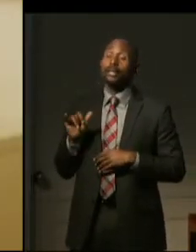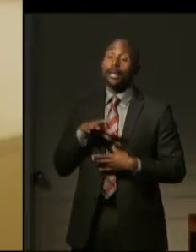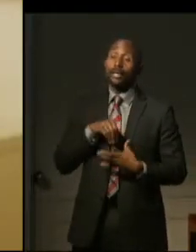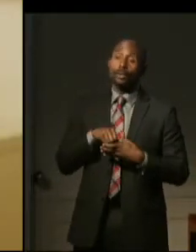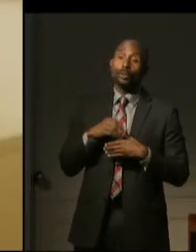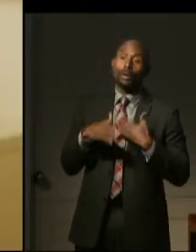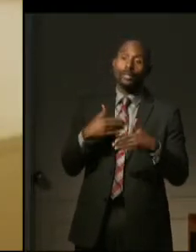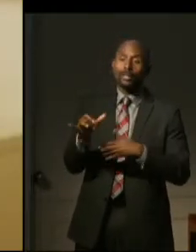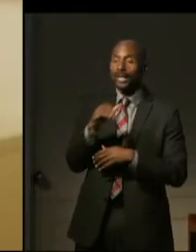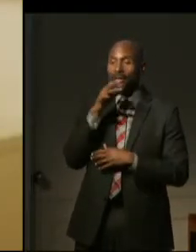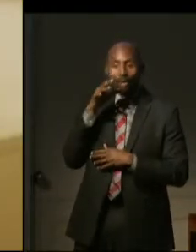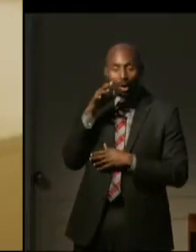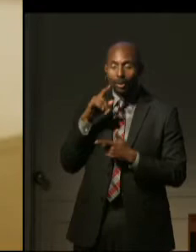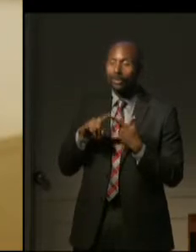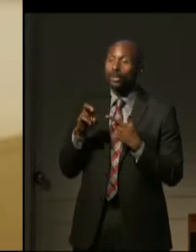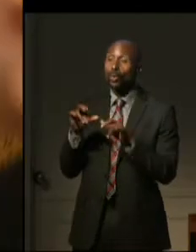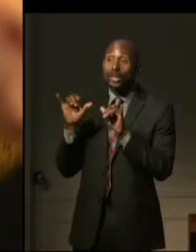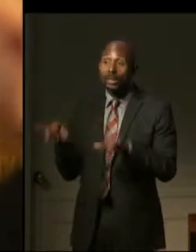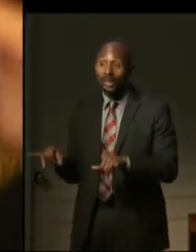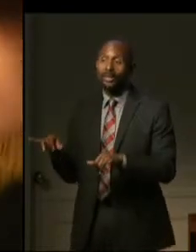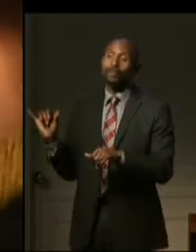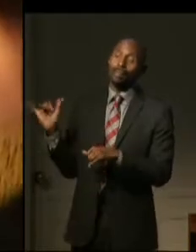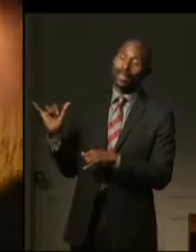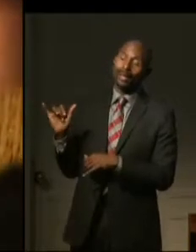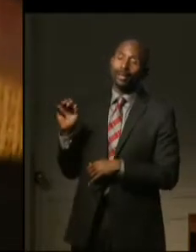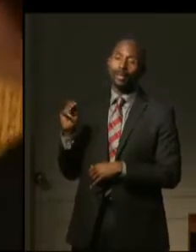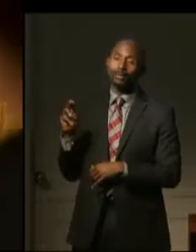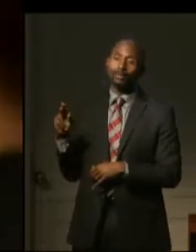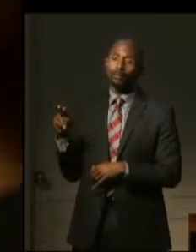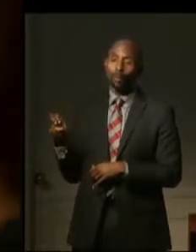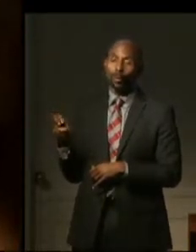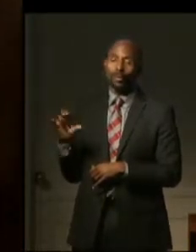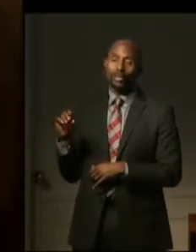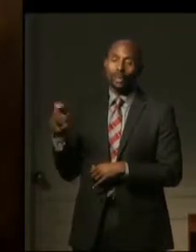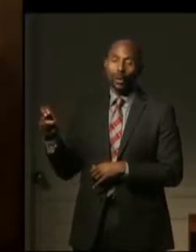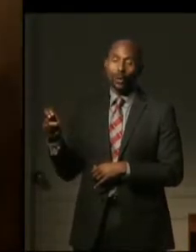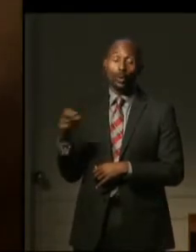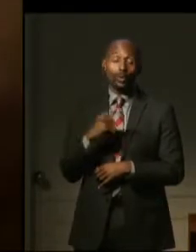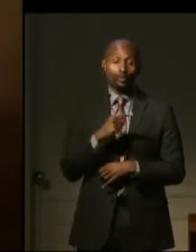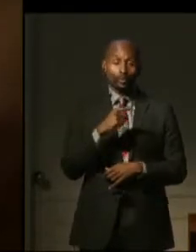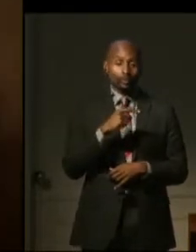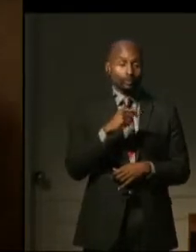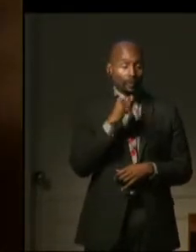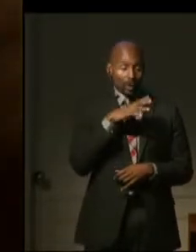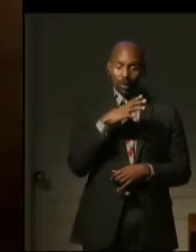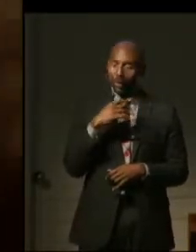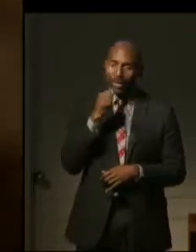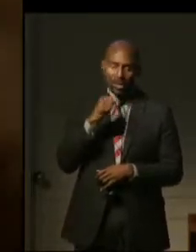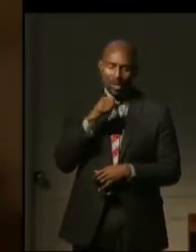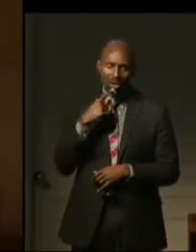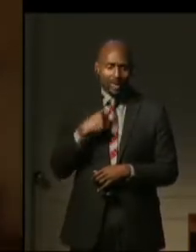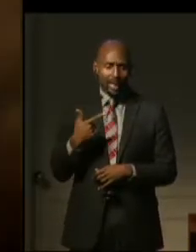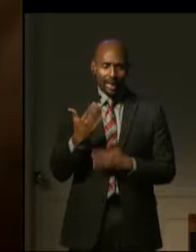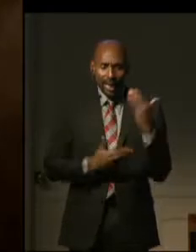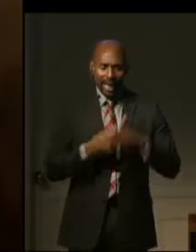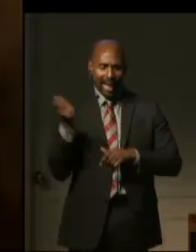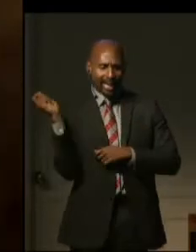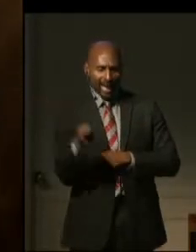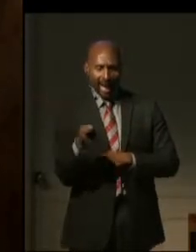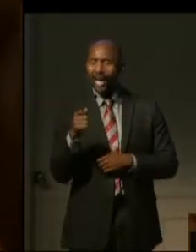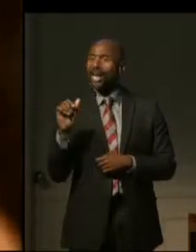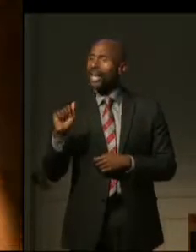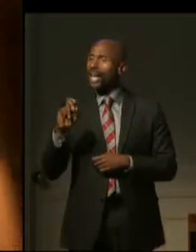farming or even systems like the Morse code. A hand axe, right? No, it's